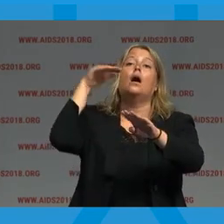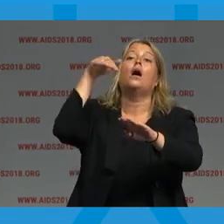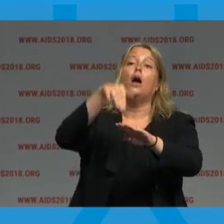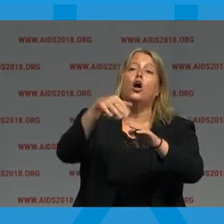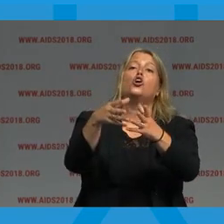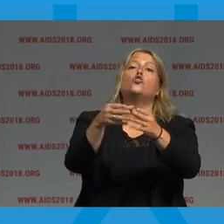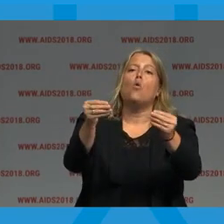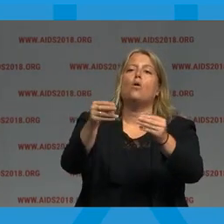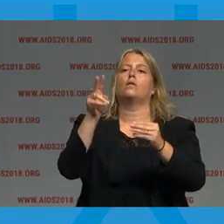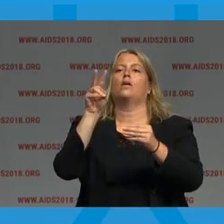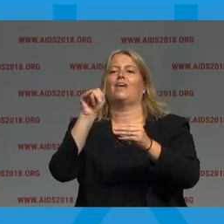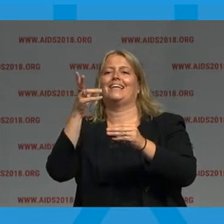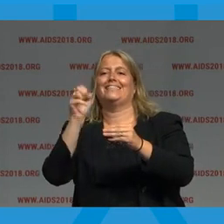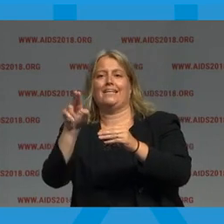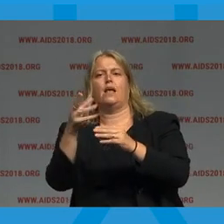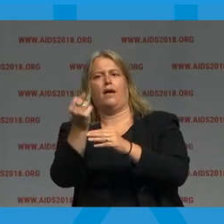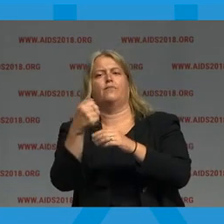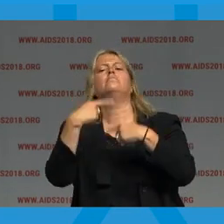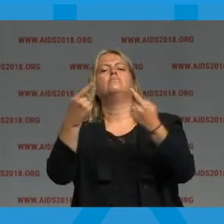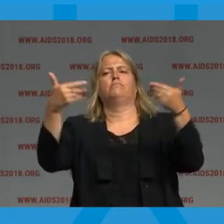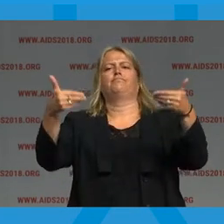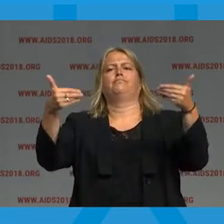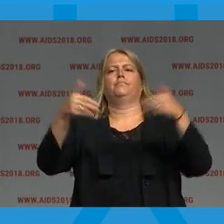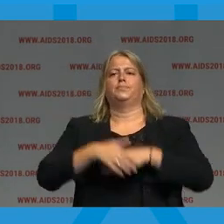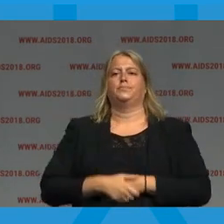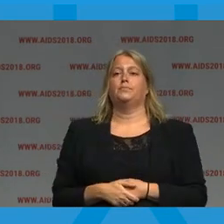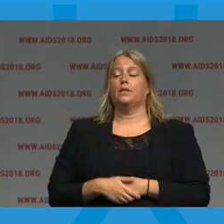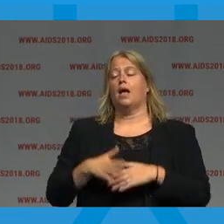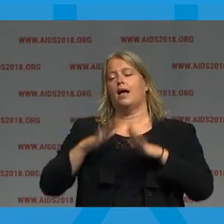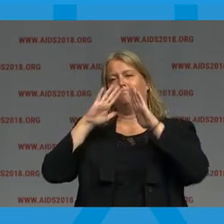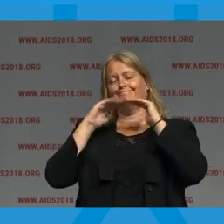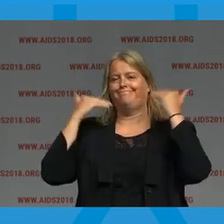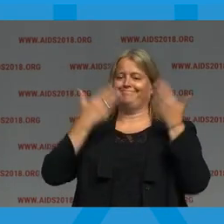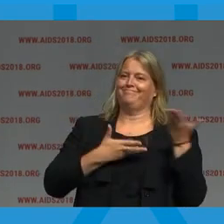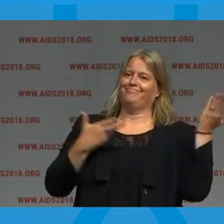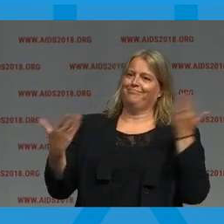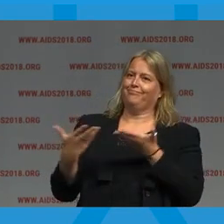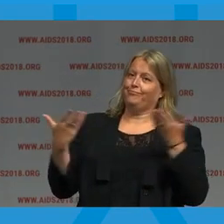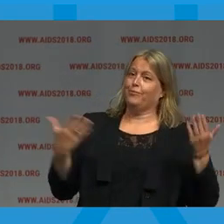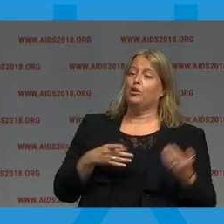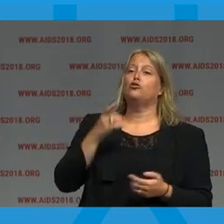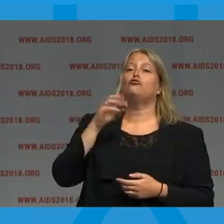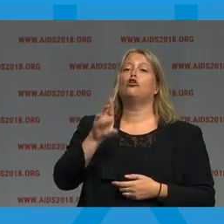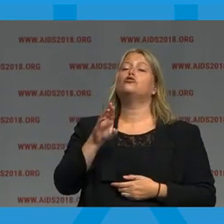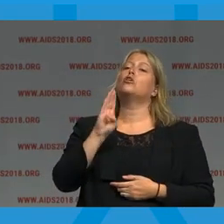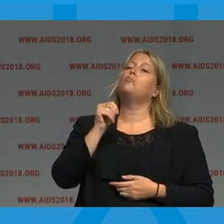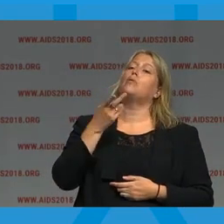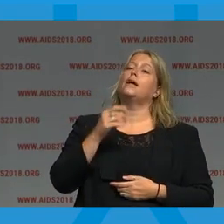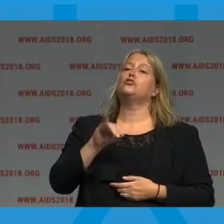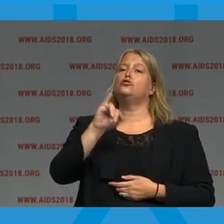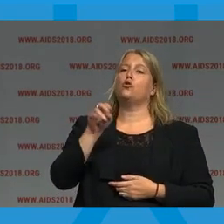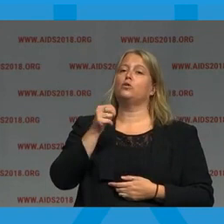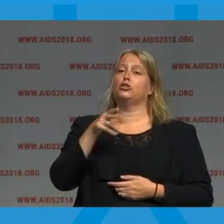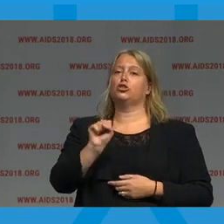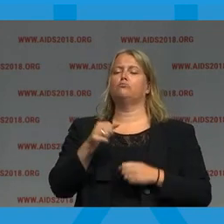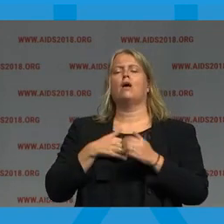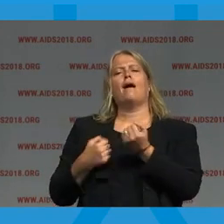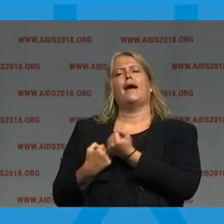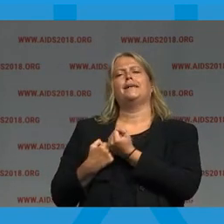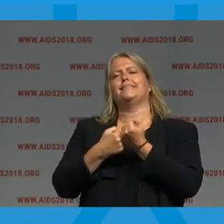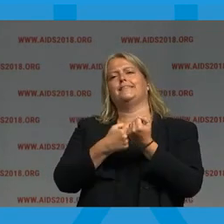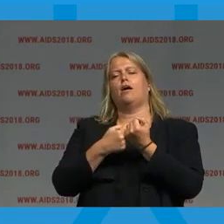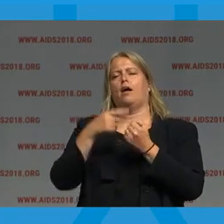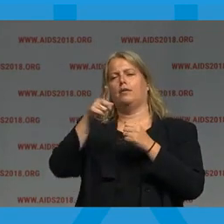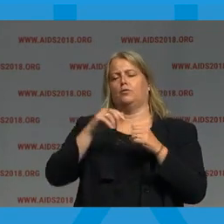vaccine. I am delighted to welcome Dr. Brad Jones, Assistant Professor, Infectious